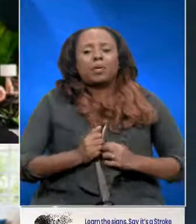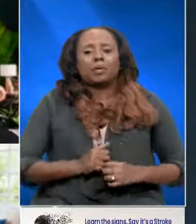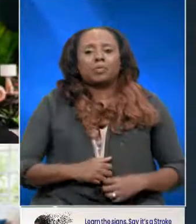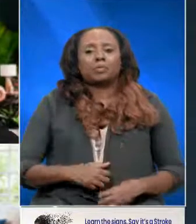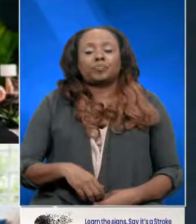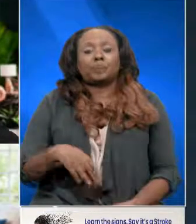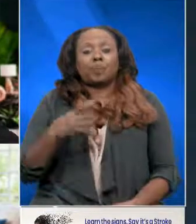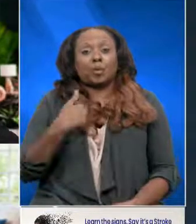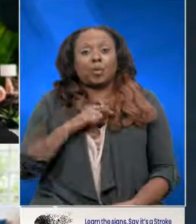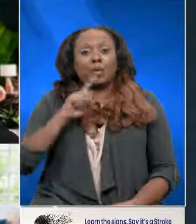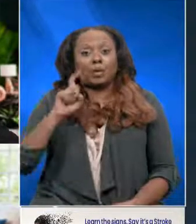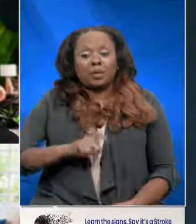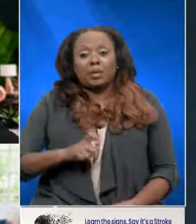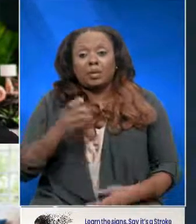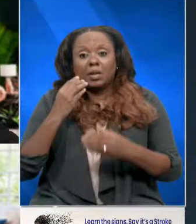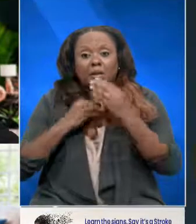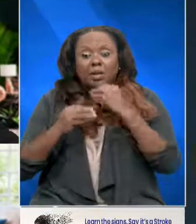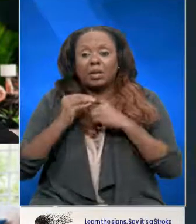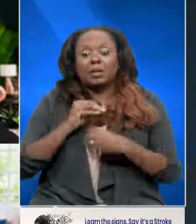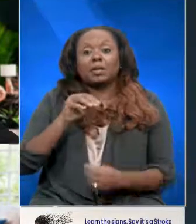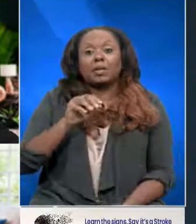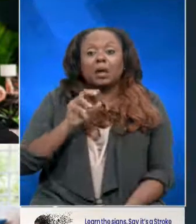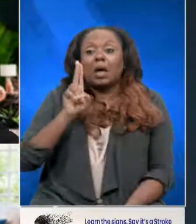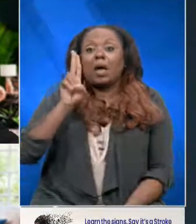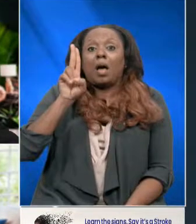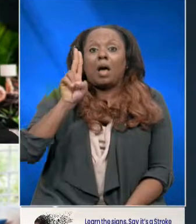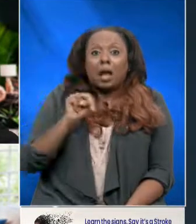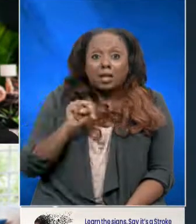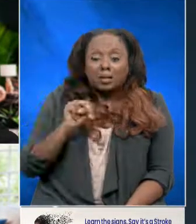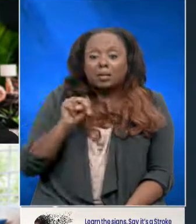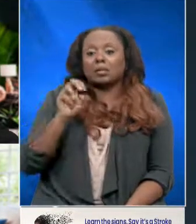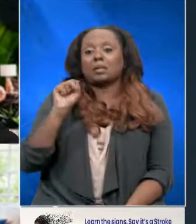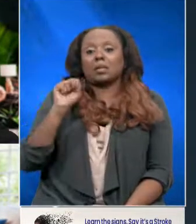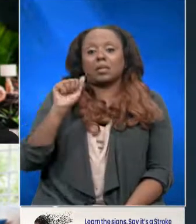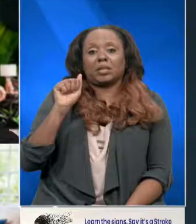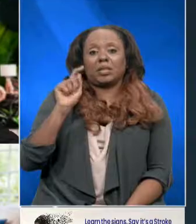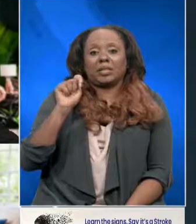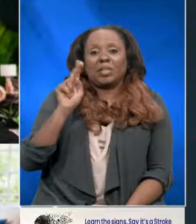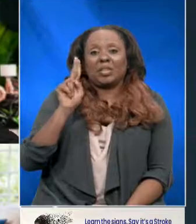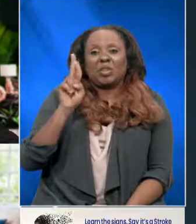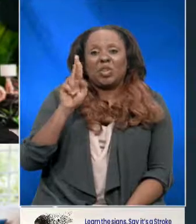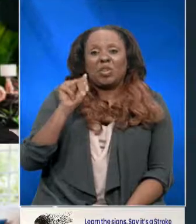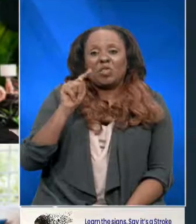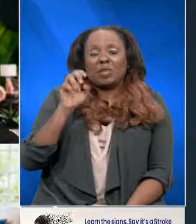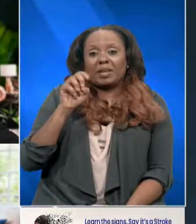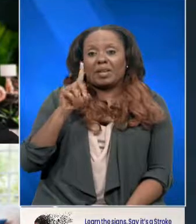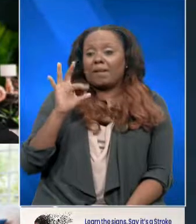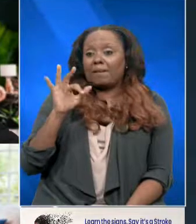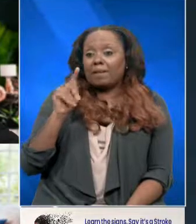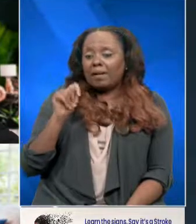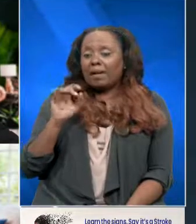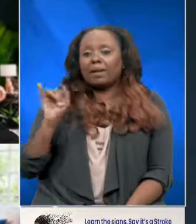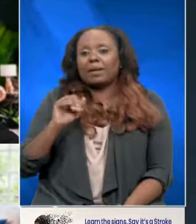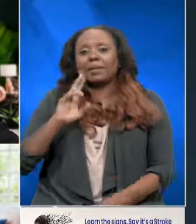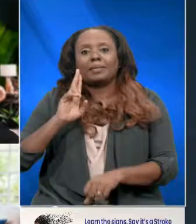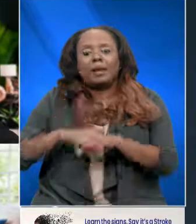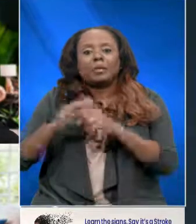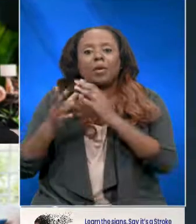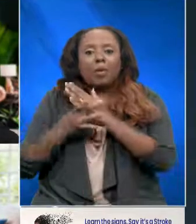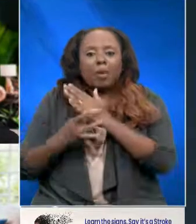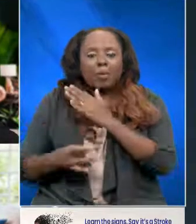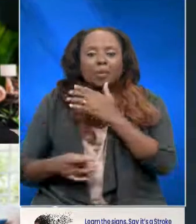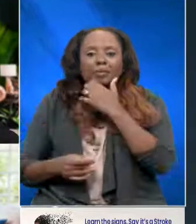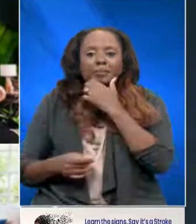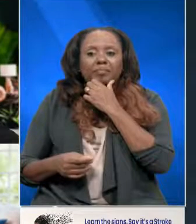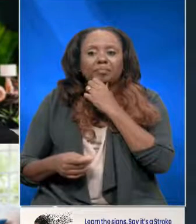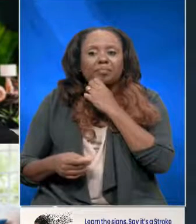lot of unsaturated fat. The unsaturated fat would be, that fat that's naturally found in oils, the oils that are